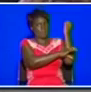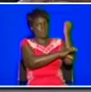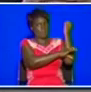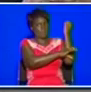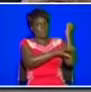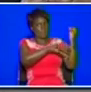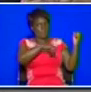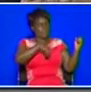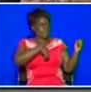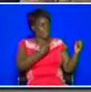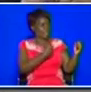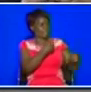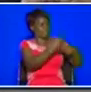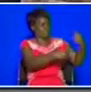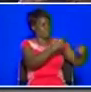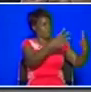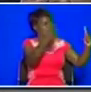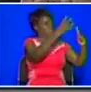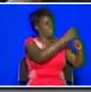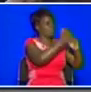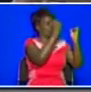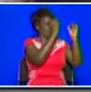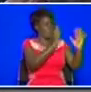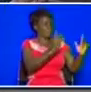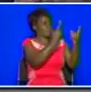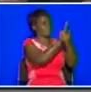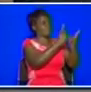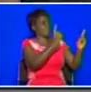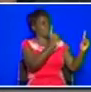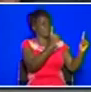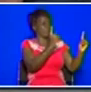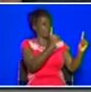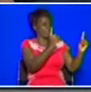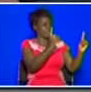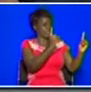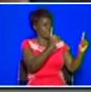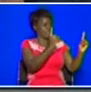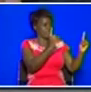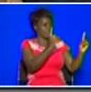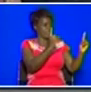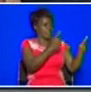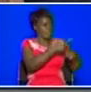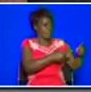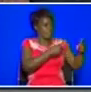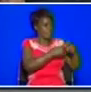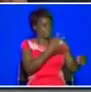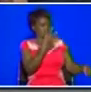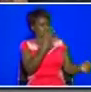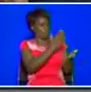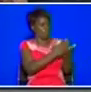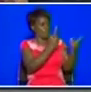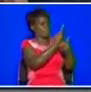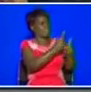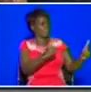we have done a lot of progress in terms of democratic progress. And for about 4.5 years, we are a democracy